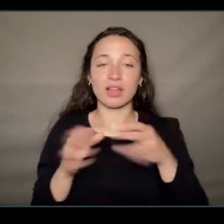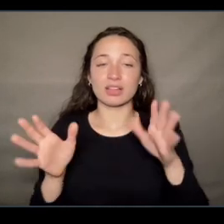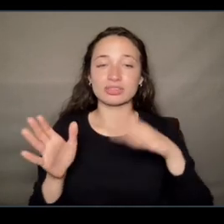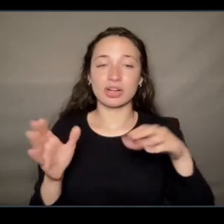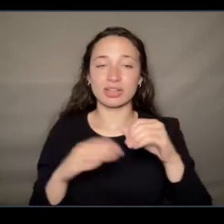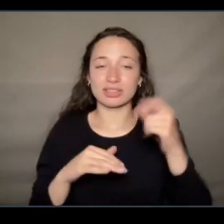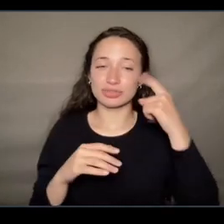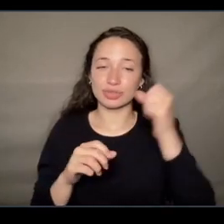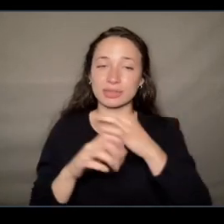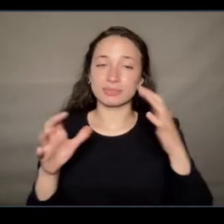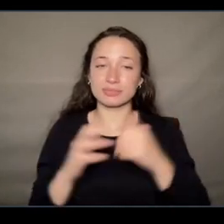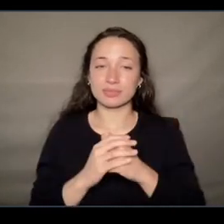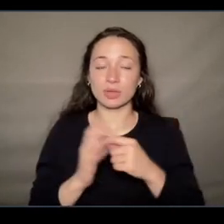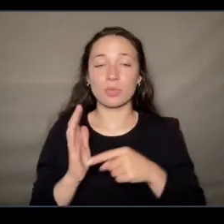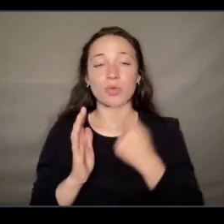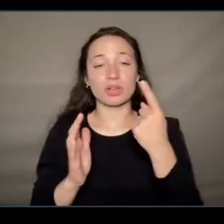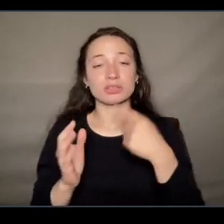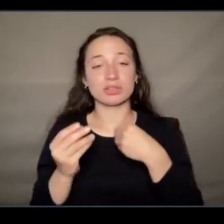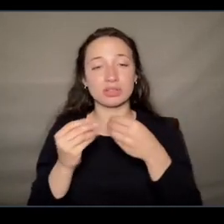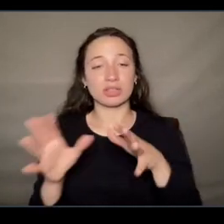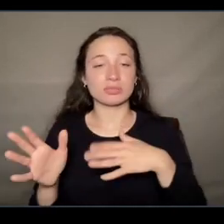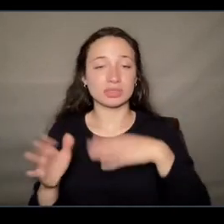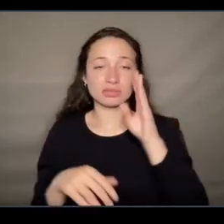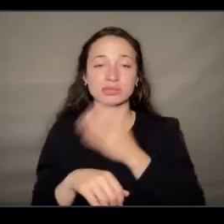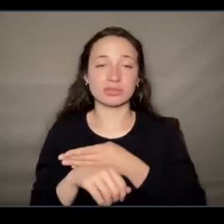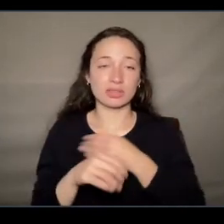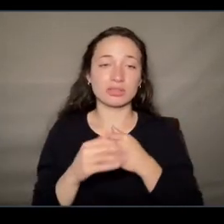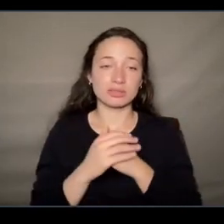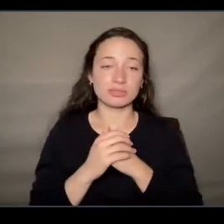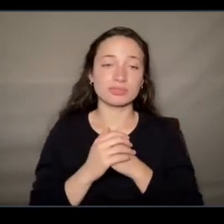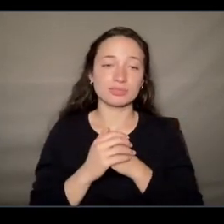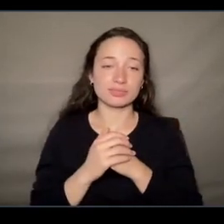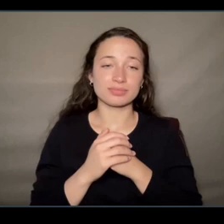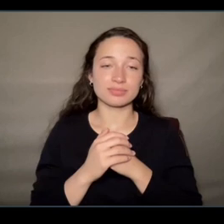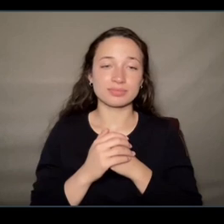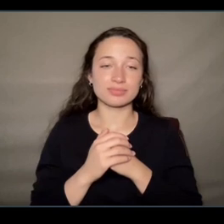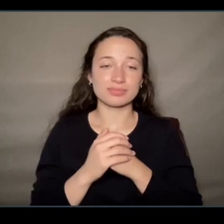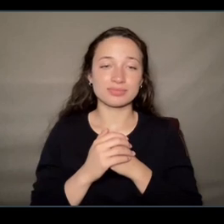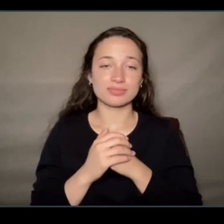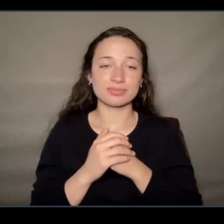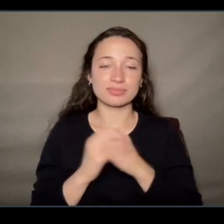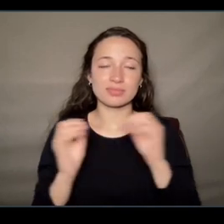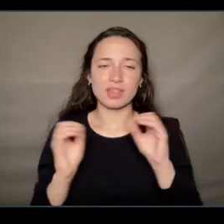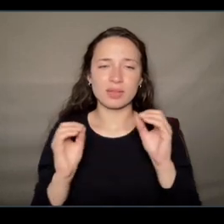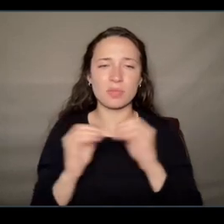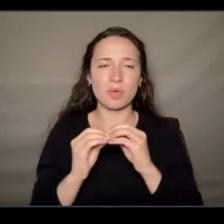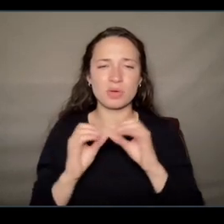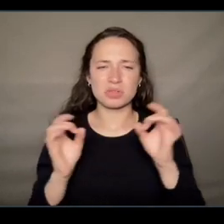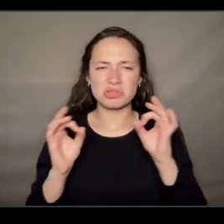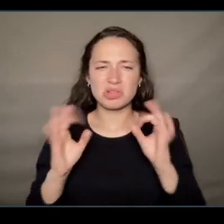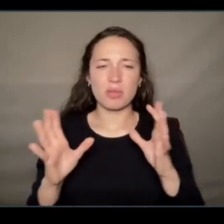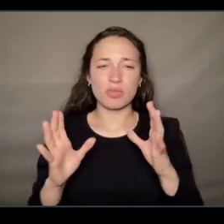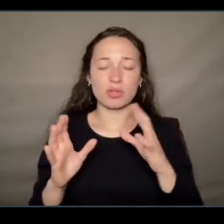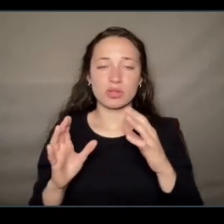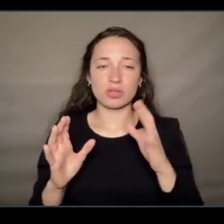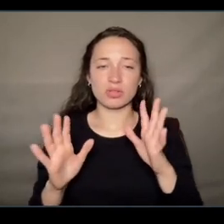child. In a dream once, I lost my son. There is nothing more